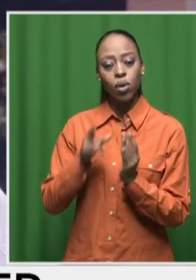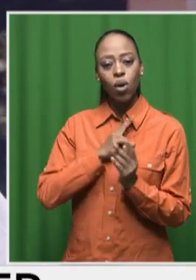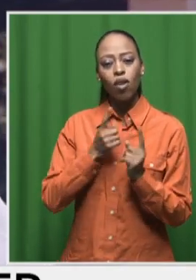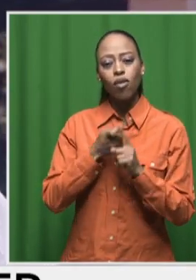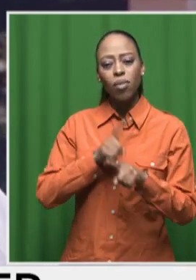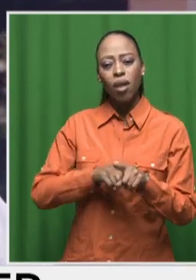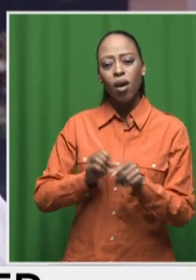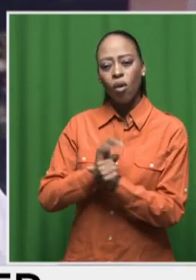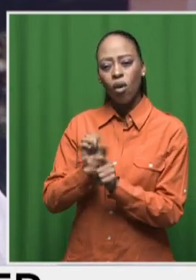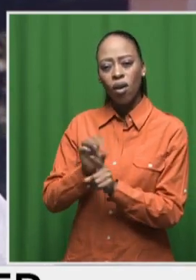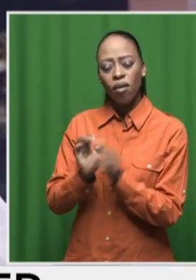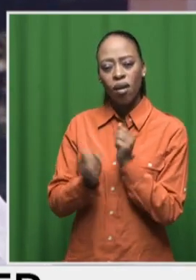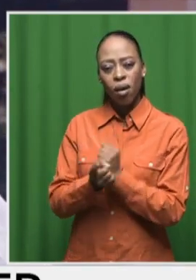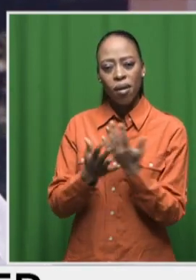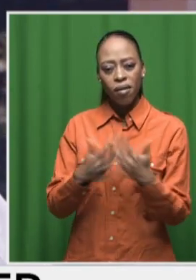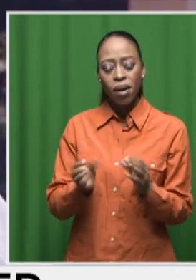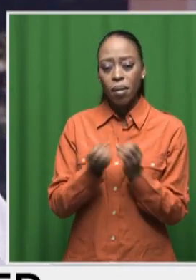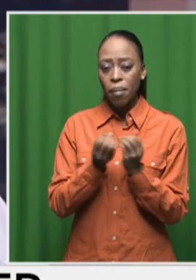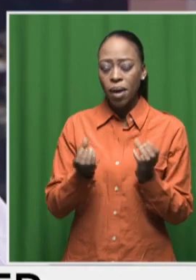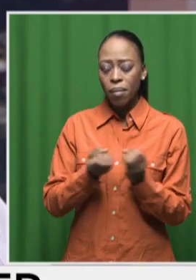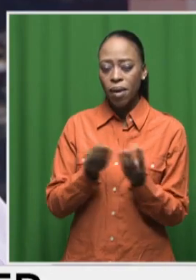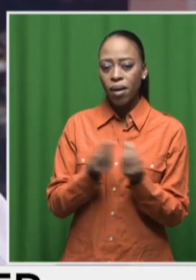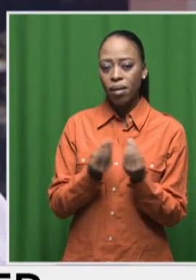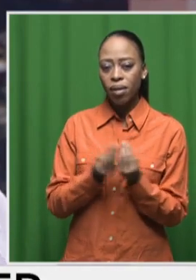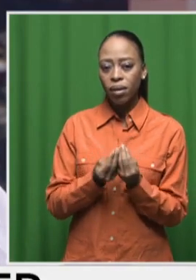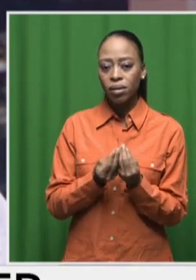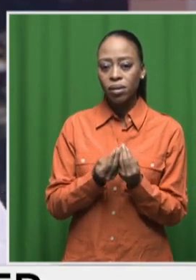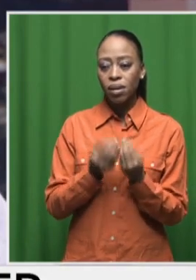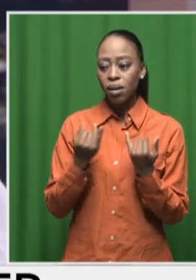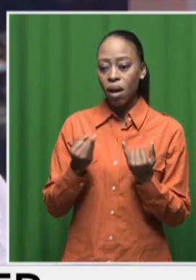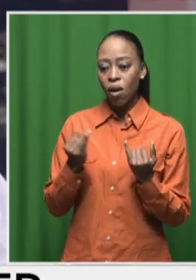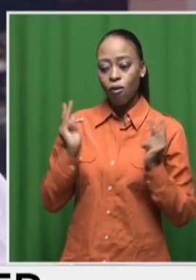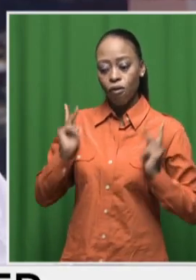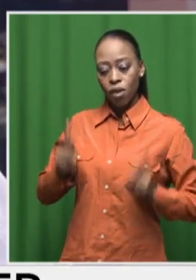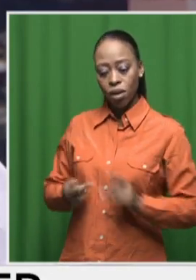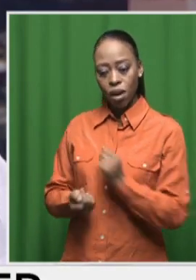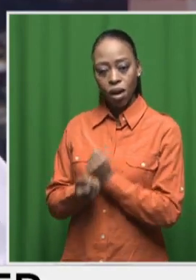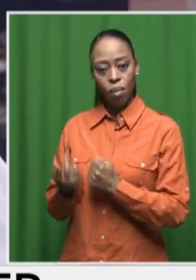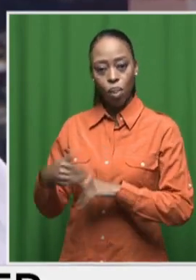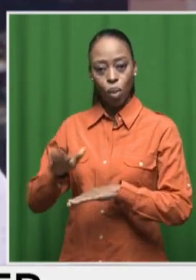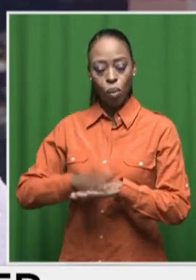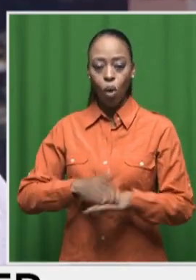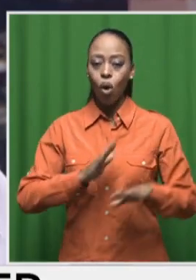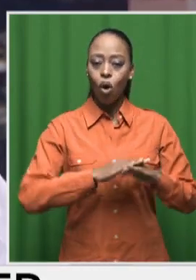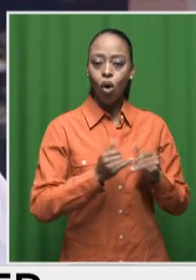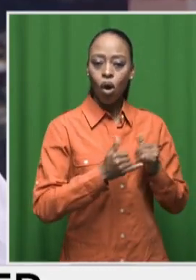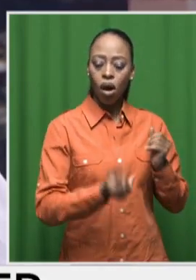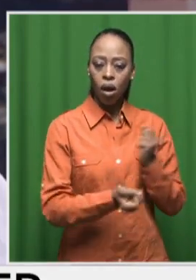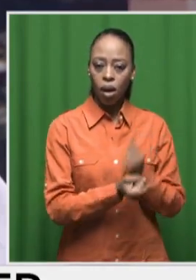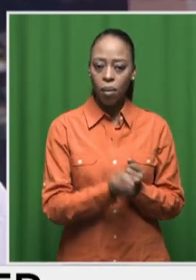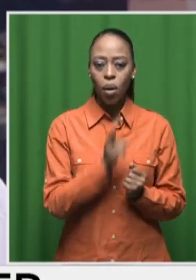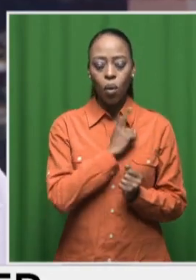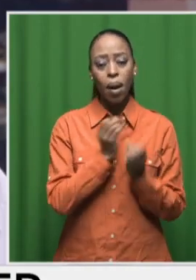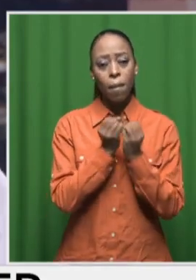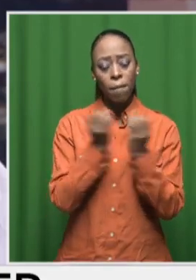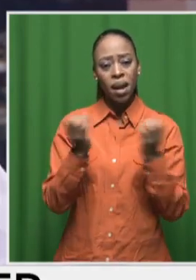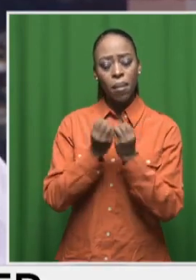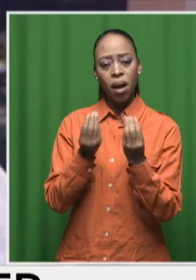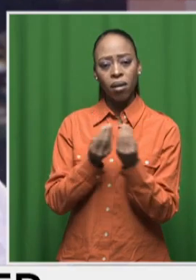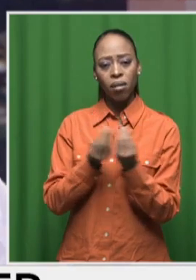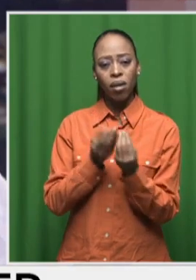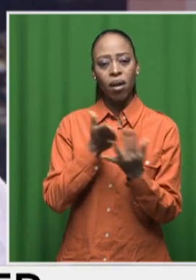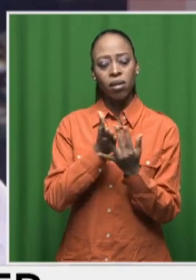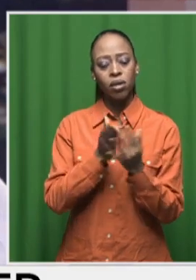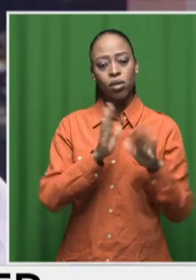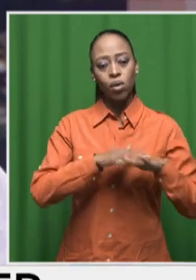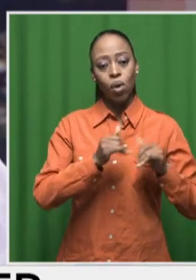the COVID years, a lot of operations have moved from the real world to being digital, and we've seen, we're able to scale many things.